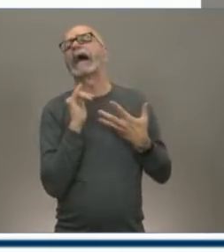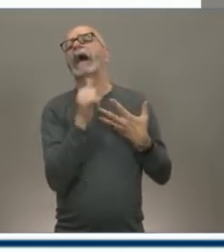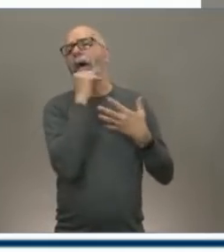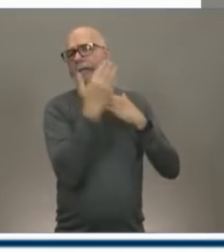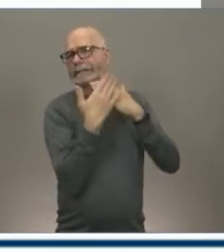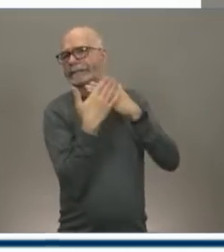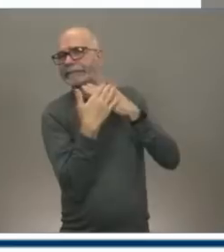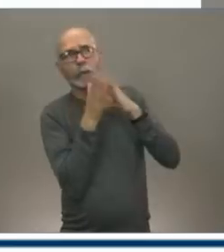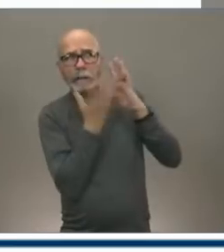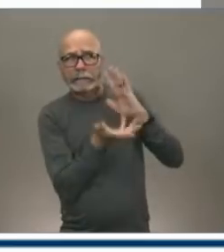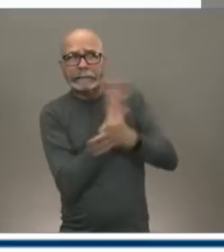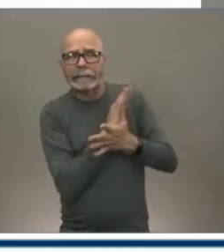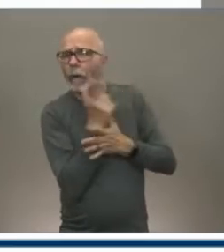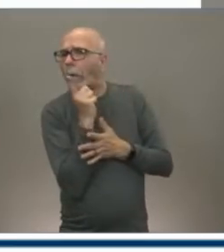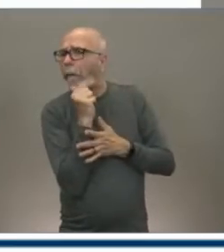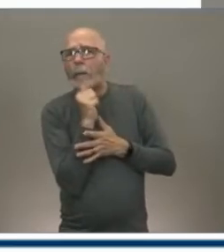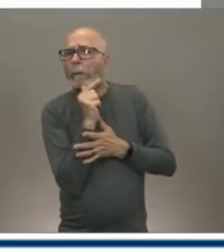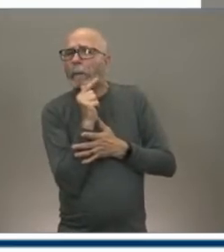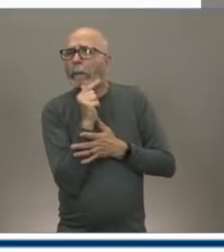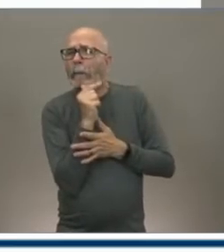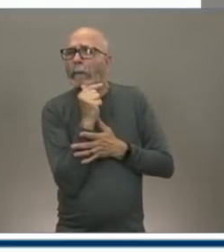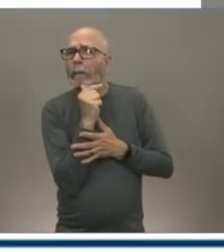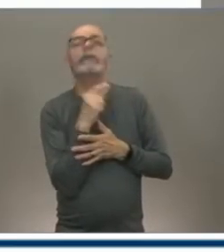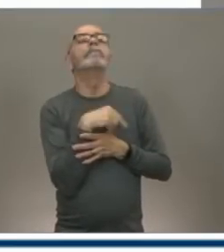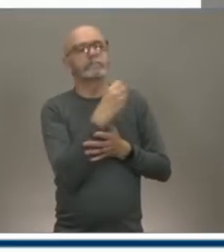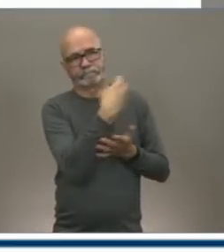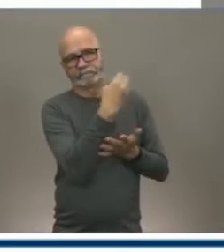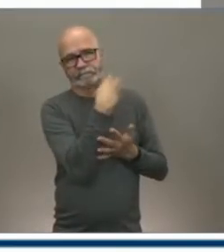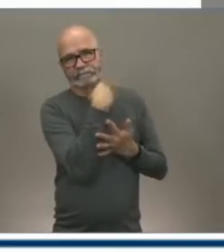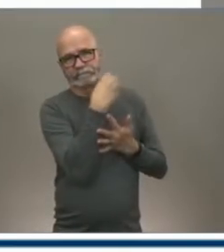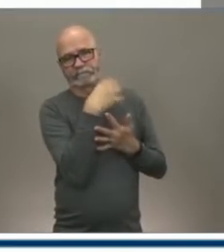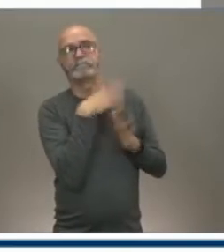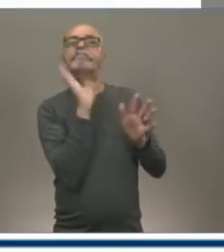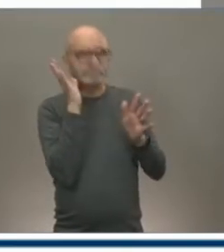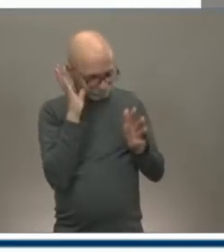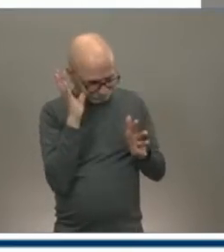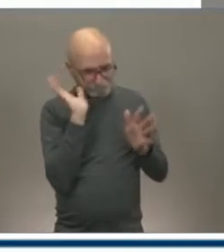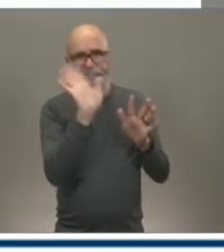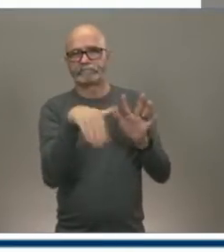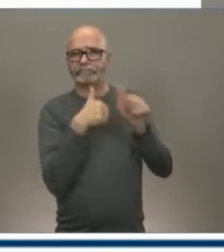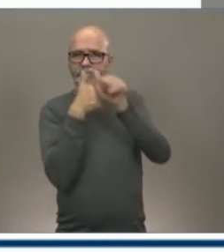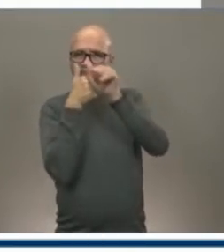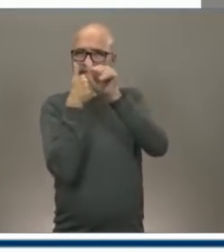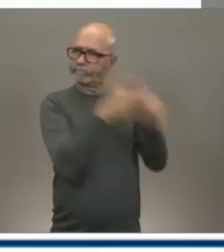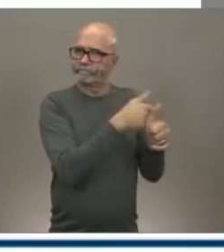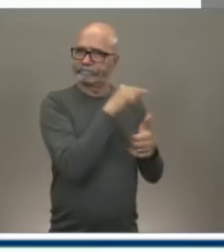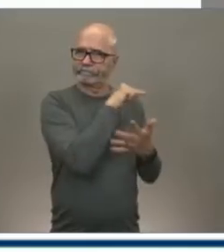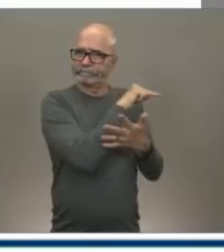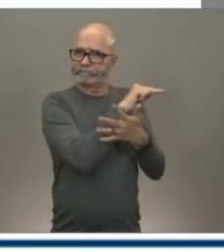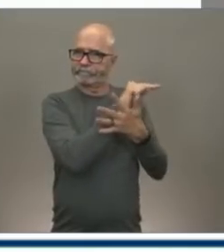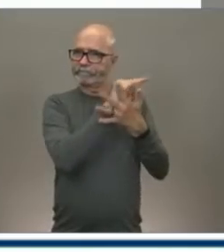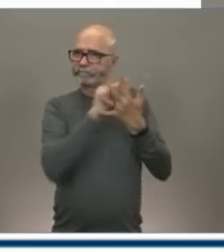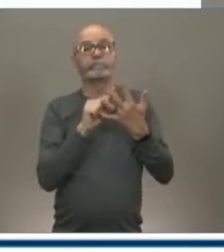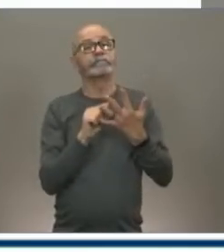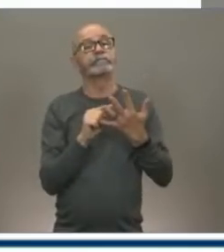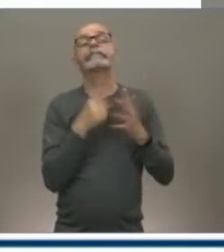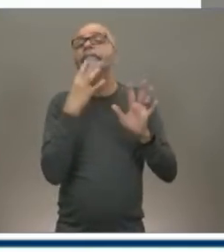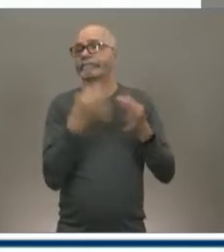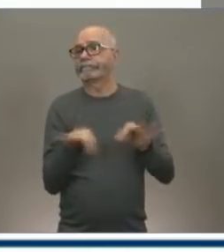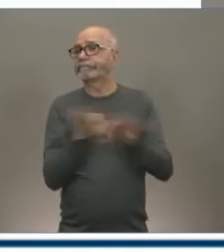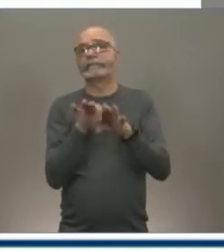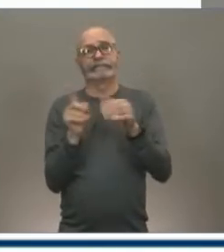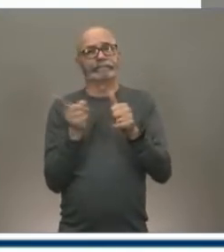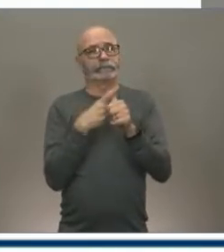groups who should get the vaccine first. So operating within that guidance, we'll be using these first almost 2,000